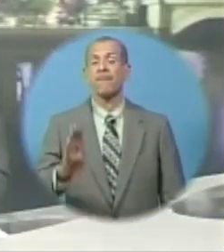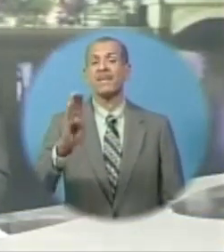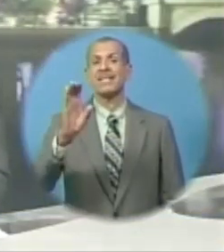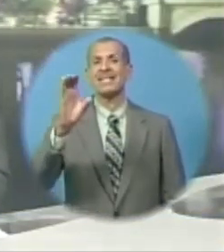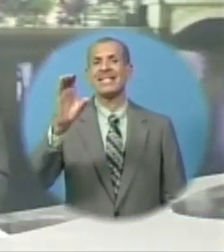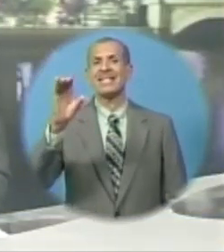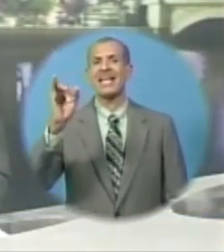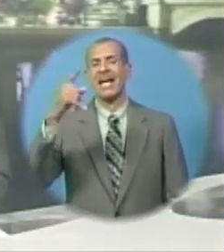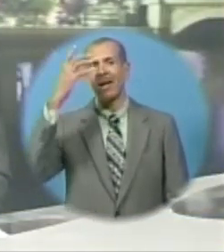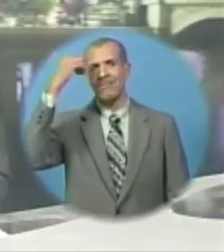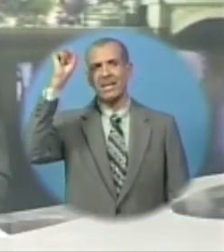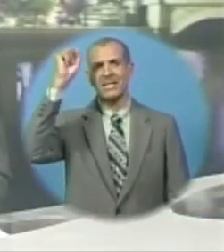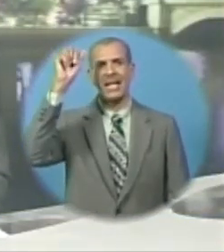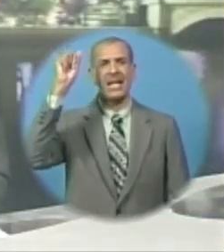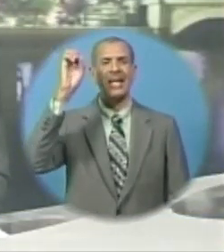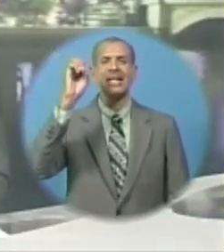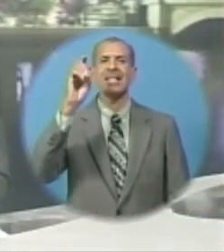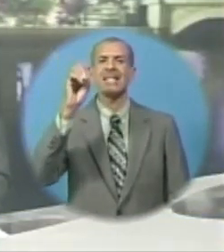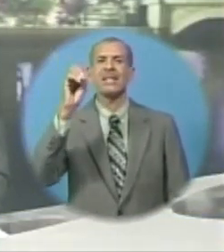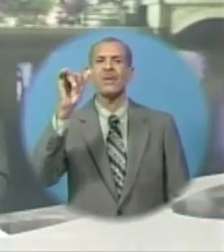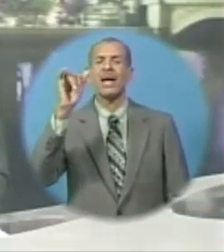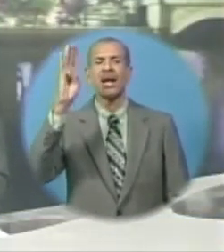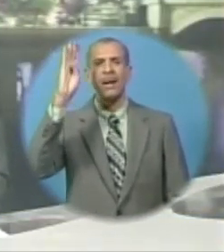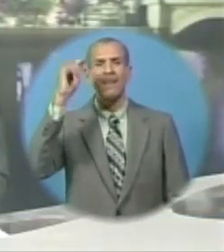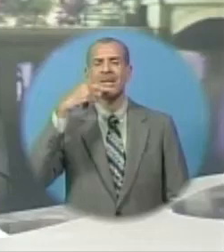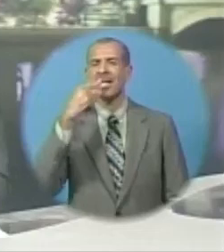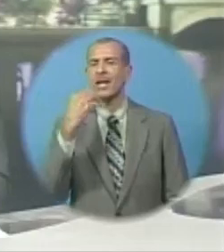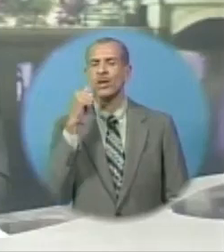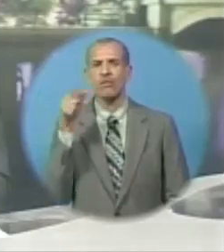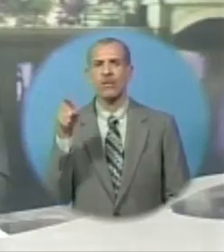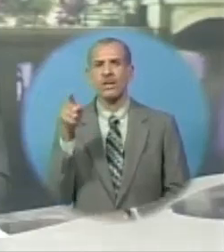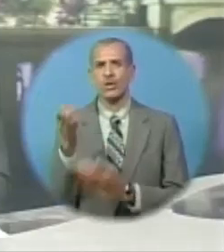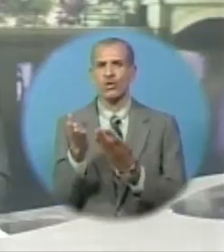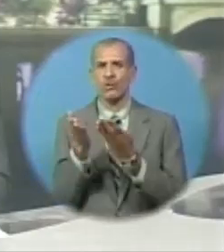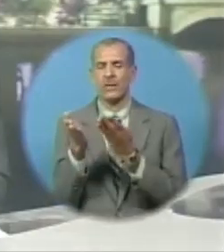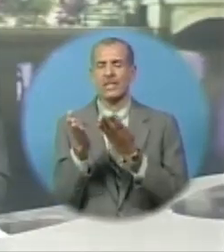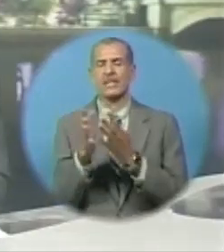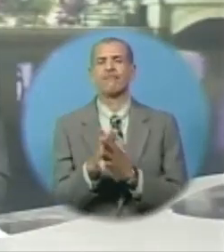BCCI President Adi Abed thanked Mrs. Gill for her service.